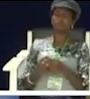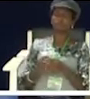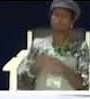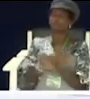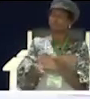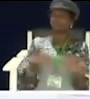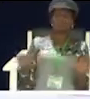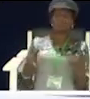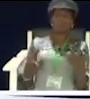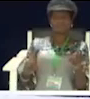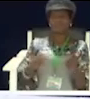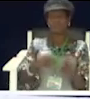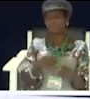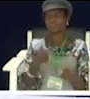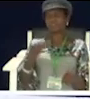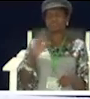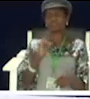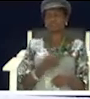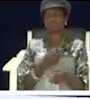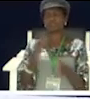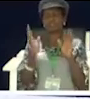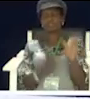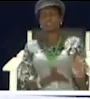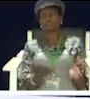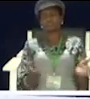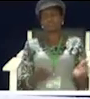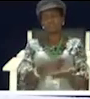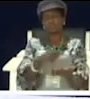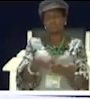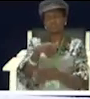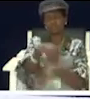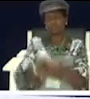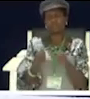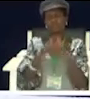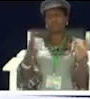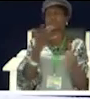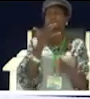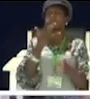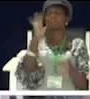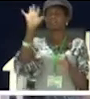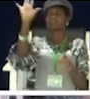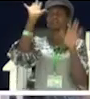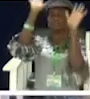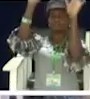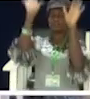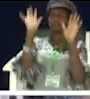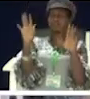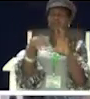Don't let any of us leave here tonight without tasting your wonders.